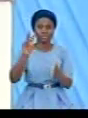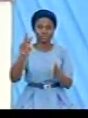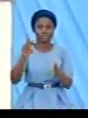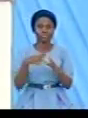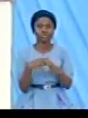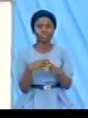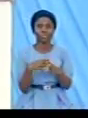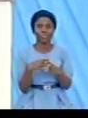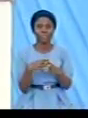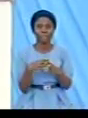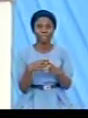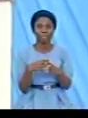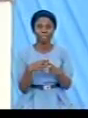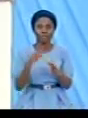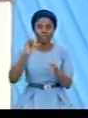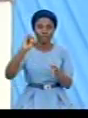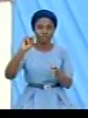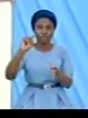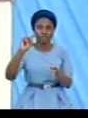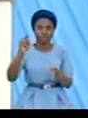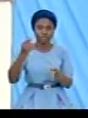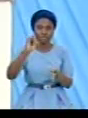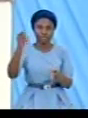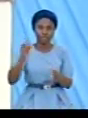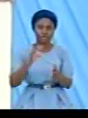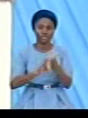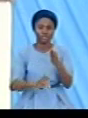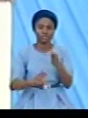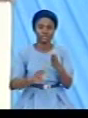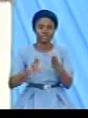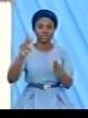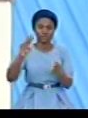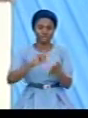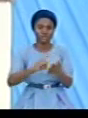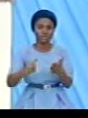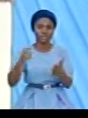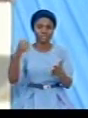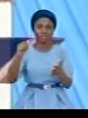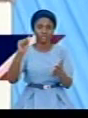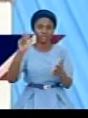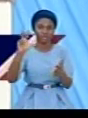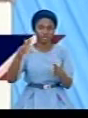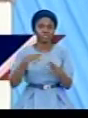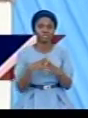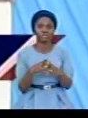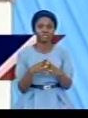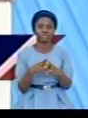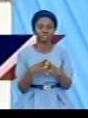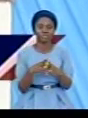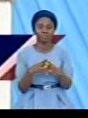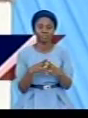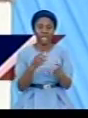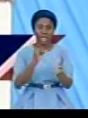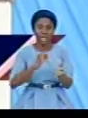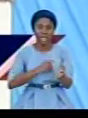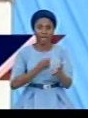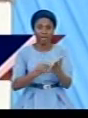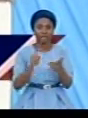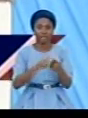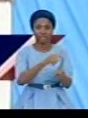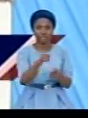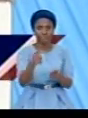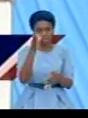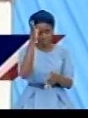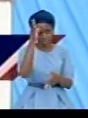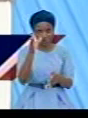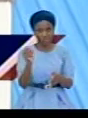1 John chapter 2, verse 13. Write unto your fathers, because ye have